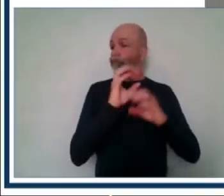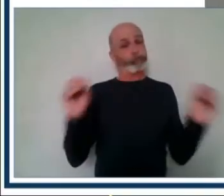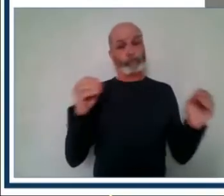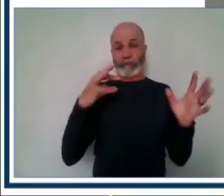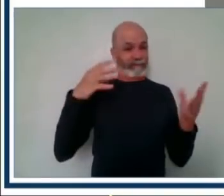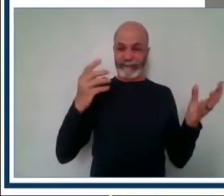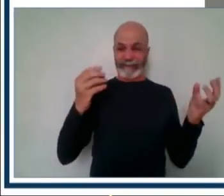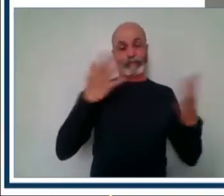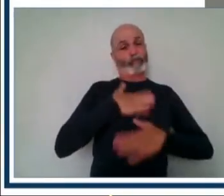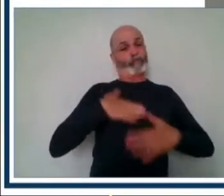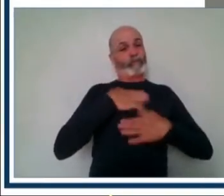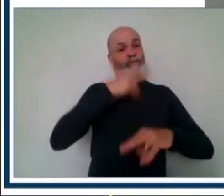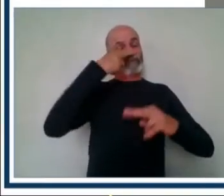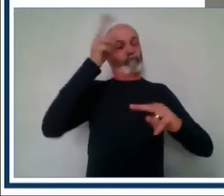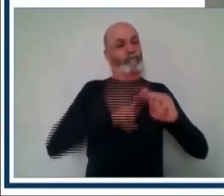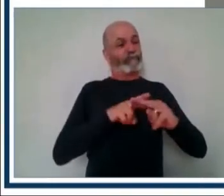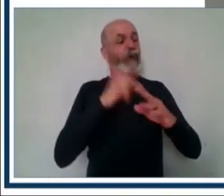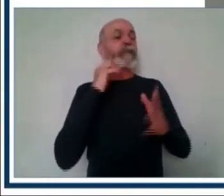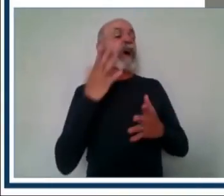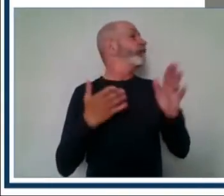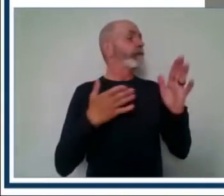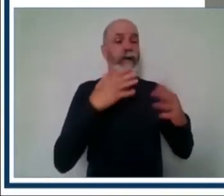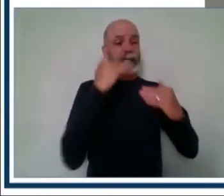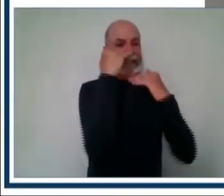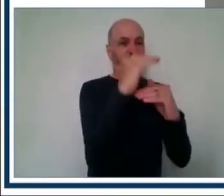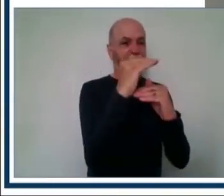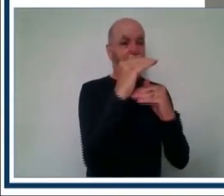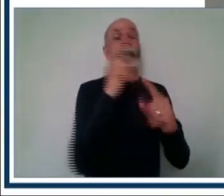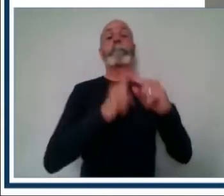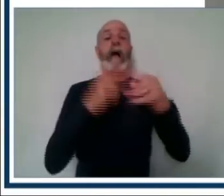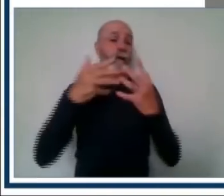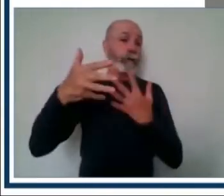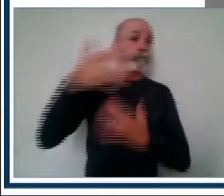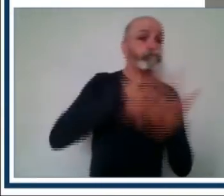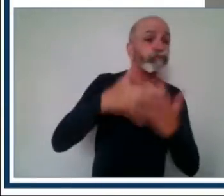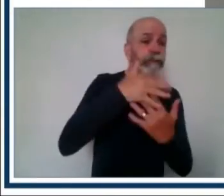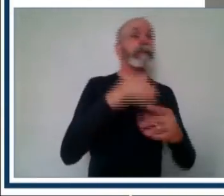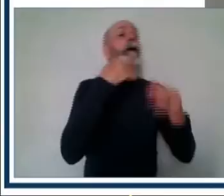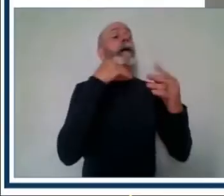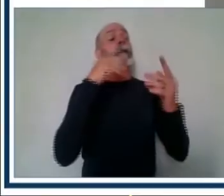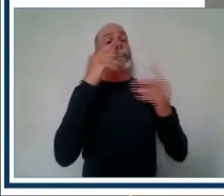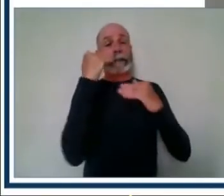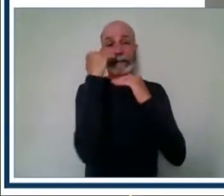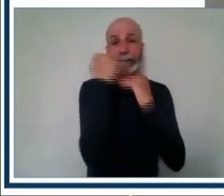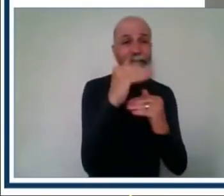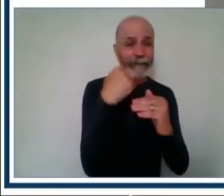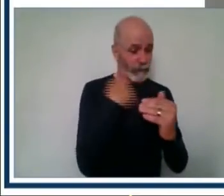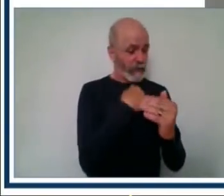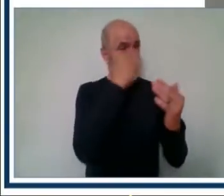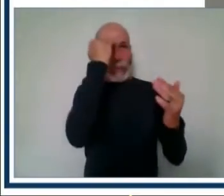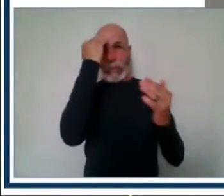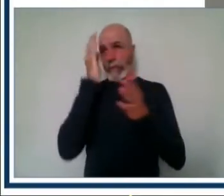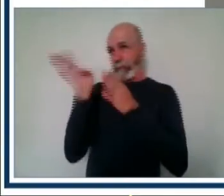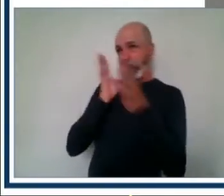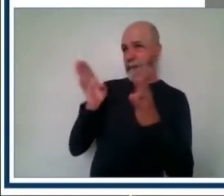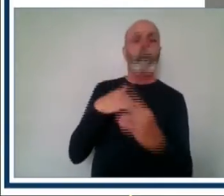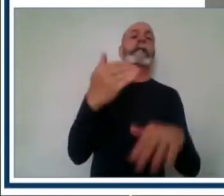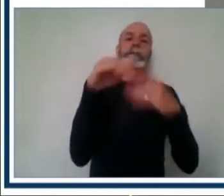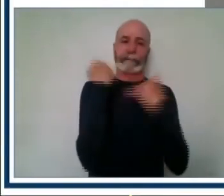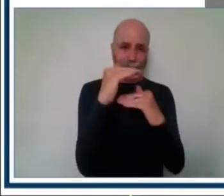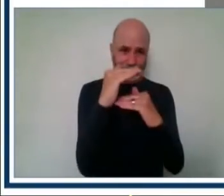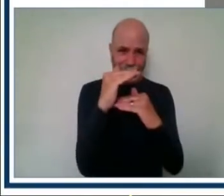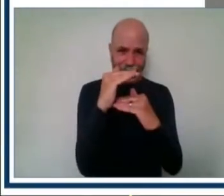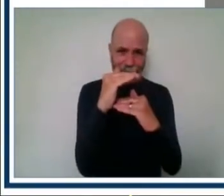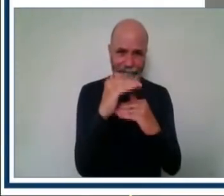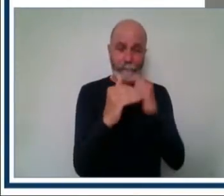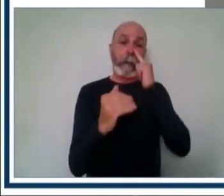limit social interactions because we know that's how the virus spreads. Stay in your household group. Work from home